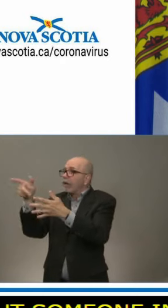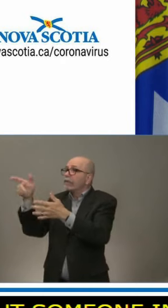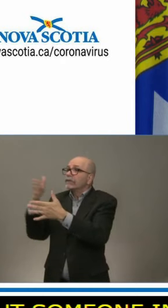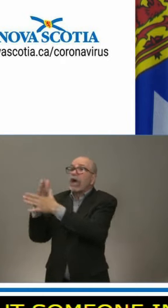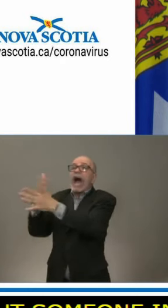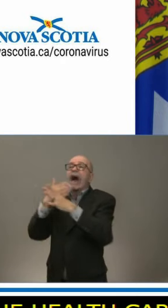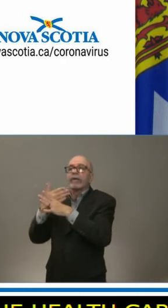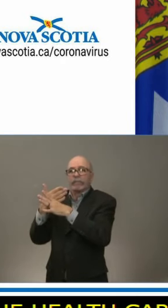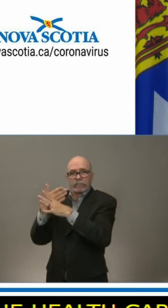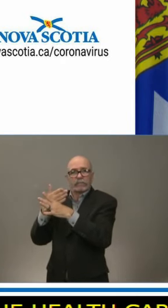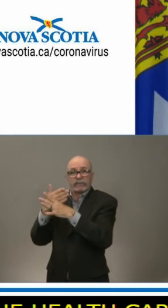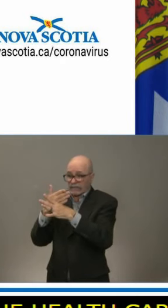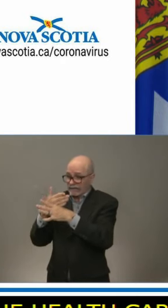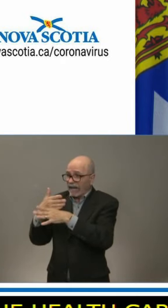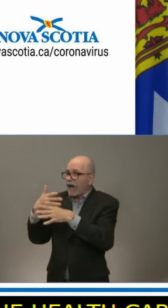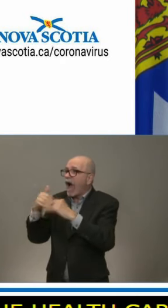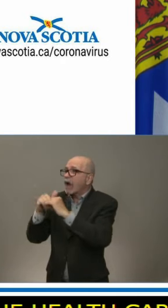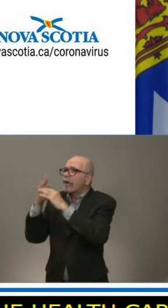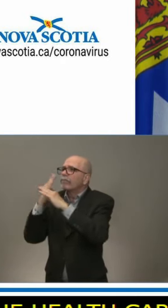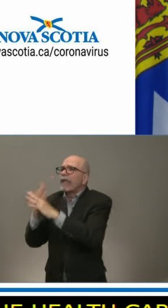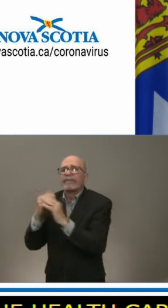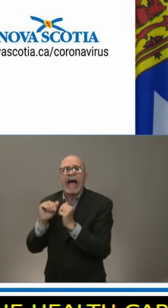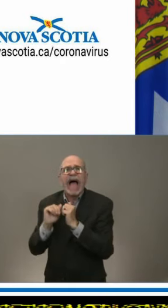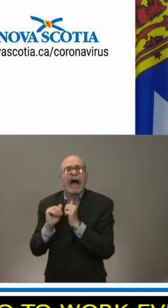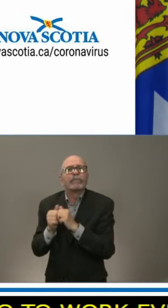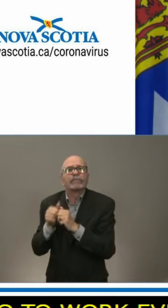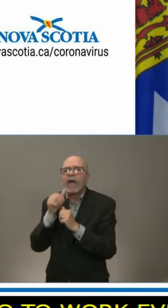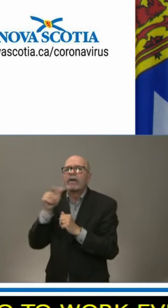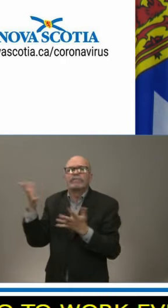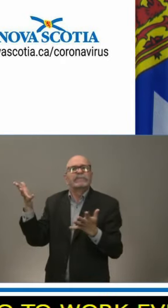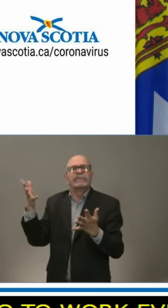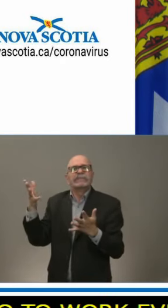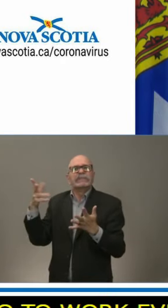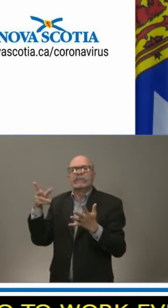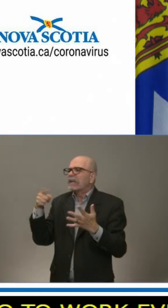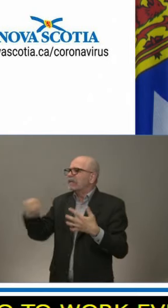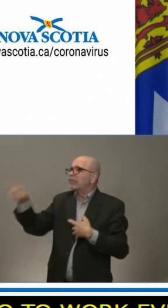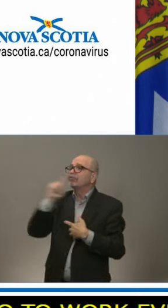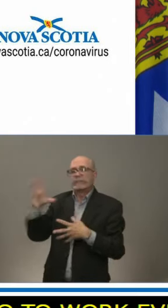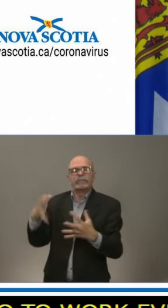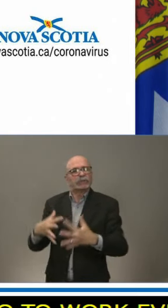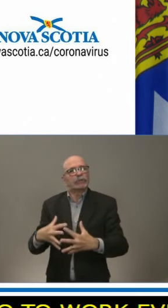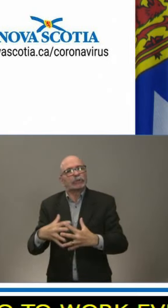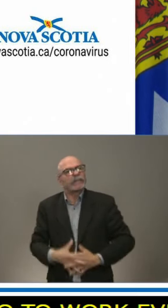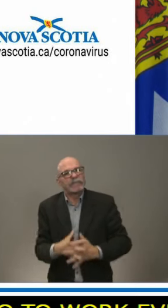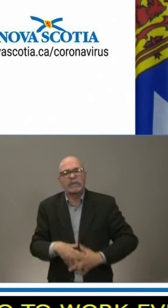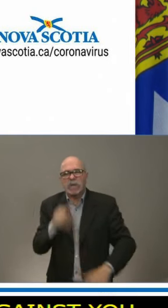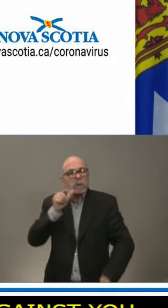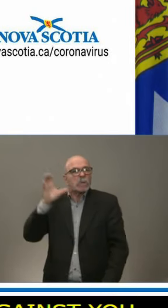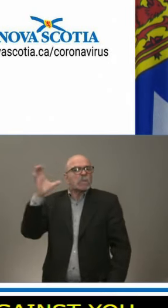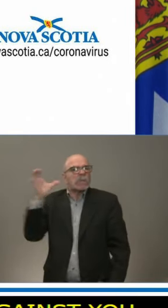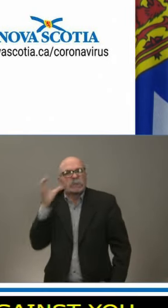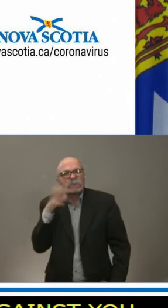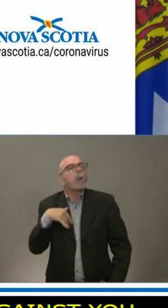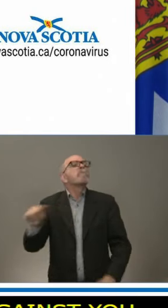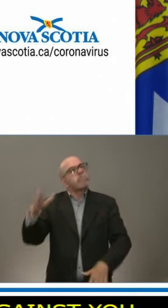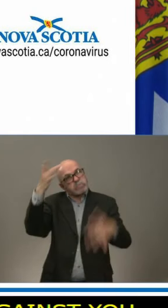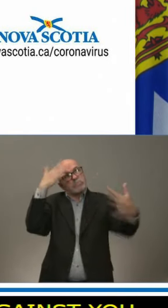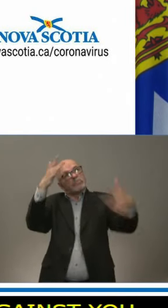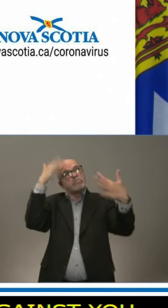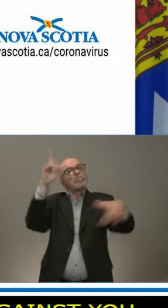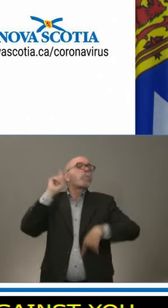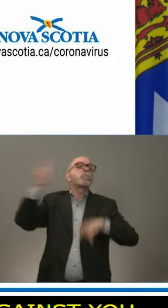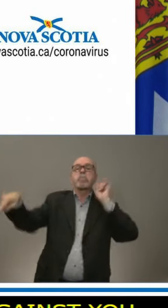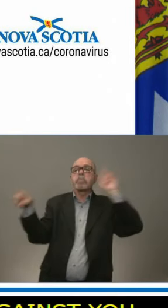you. Because you are the reckless and selfish, you do not listen and won't stop partying. Well, think about